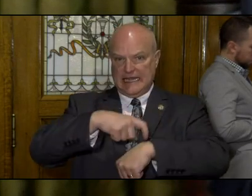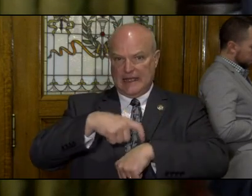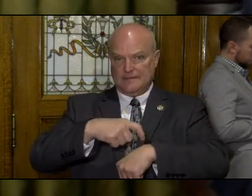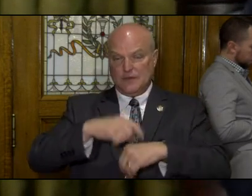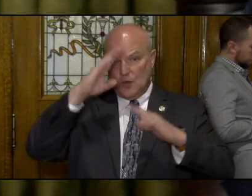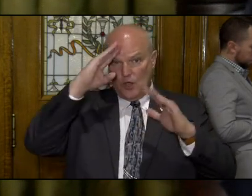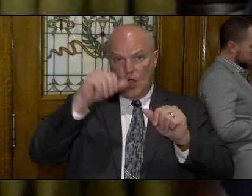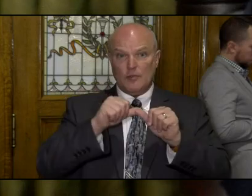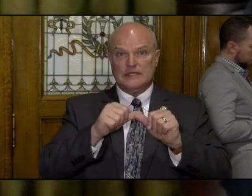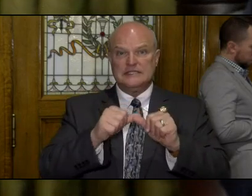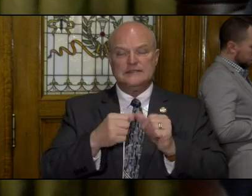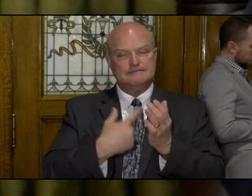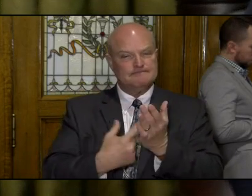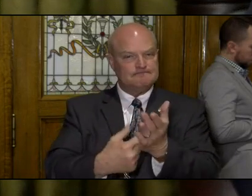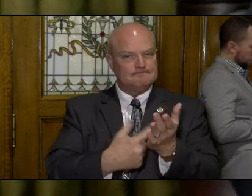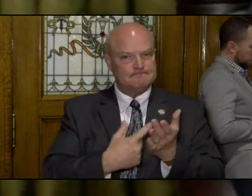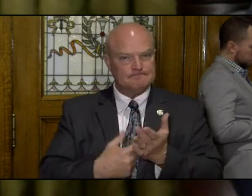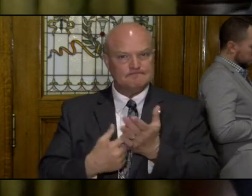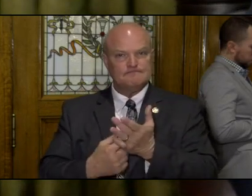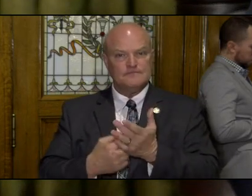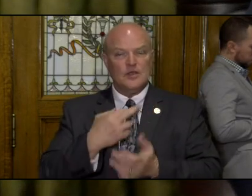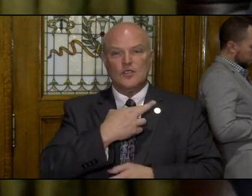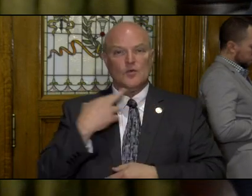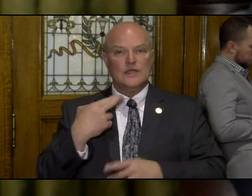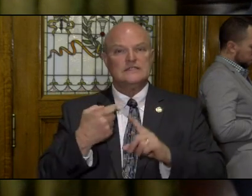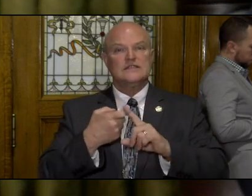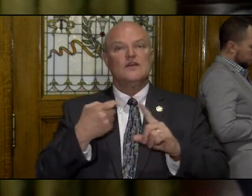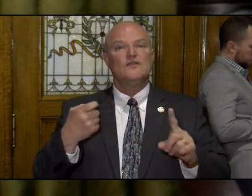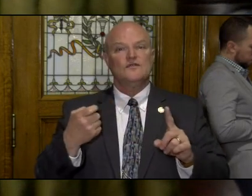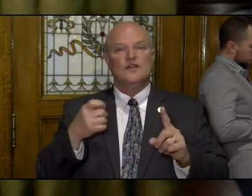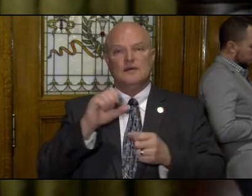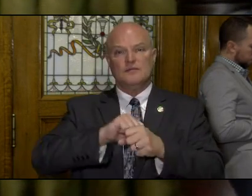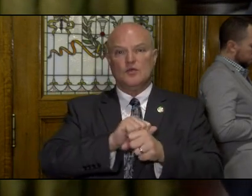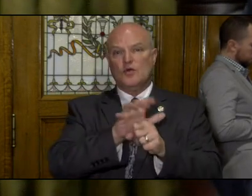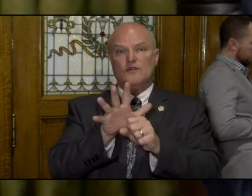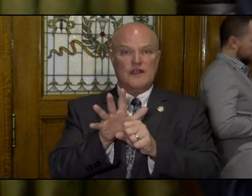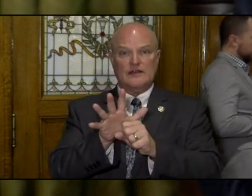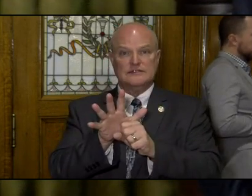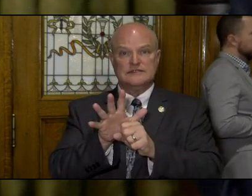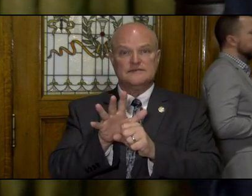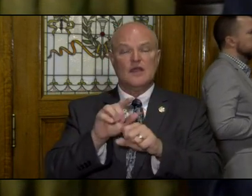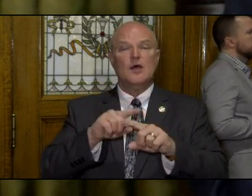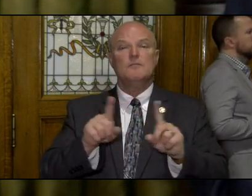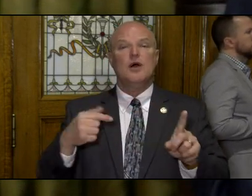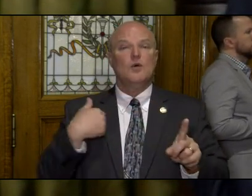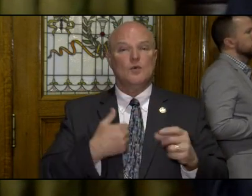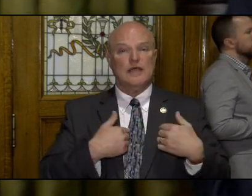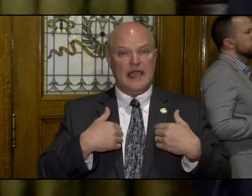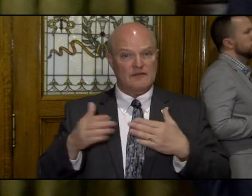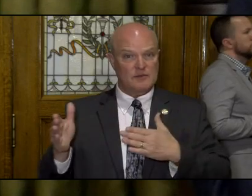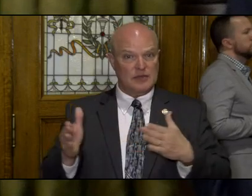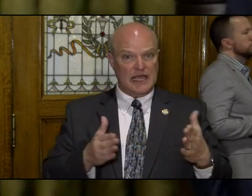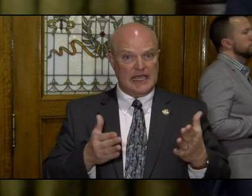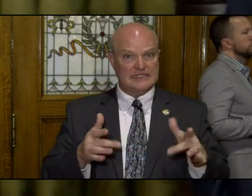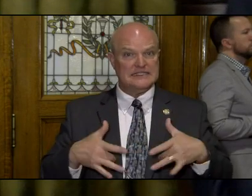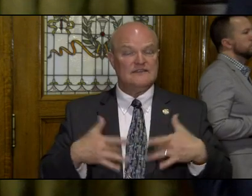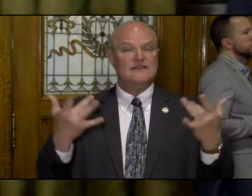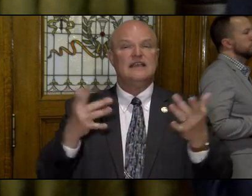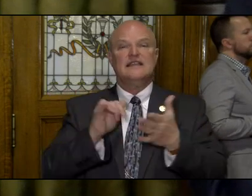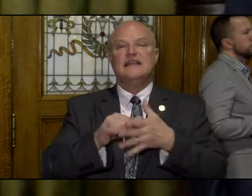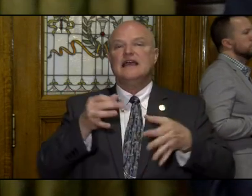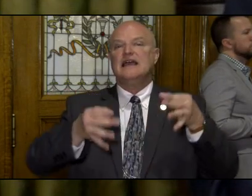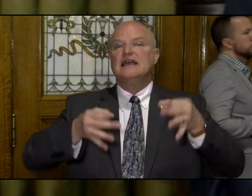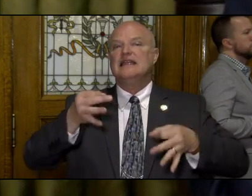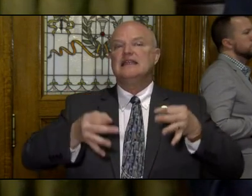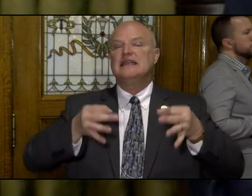we'll continue to mitigate the risk from the coronavirus, but we have plans in the event that